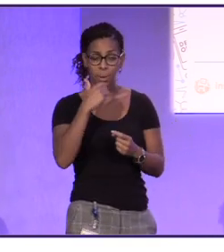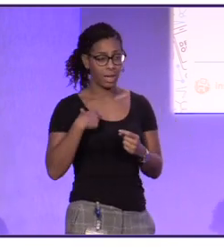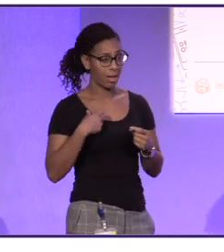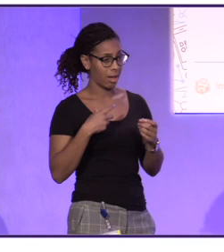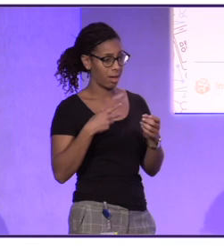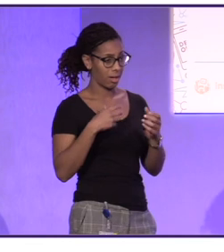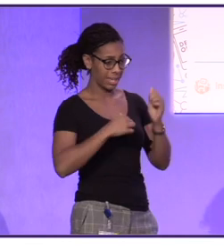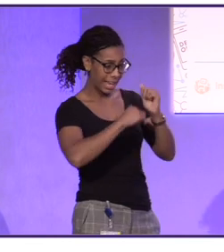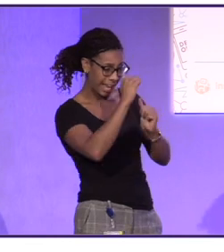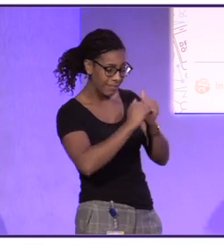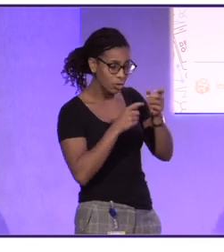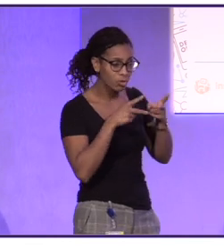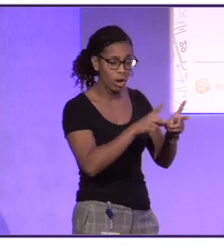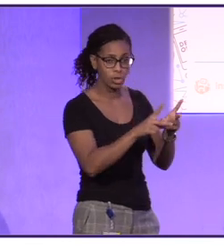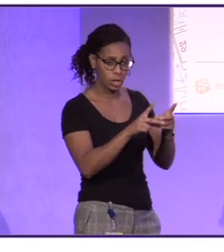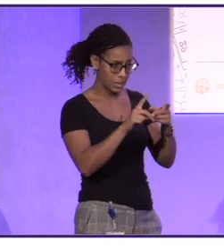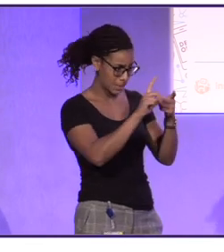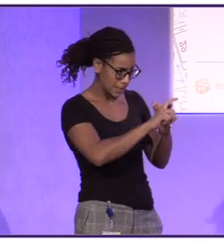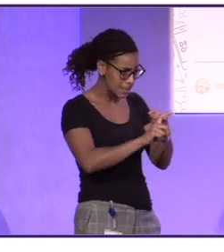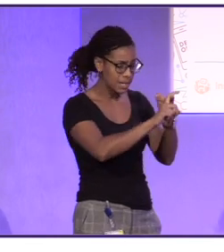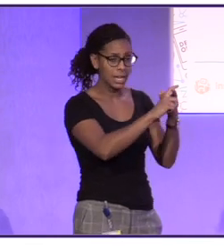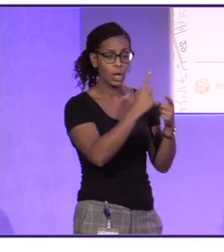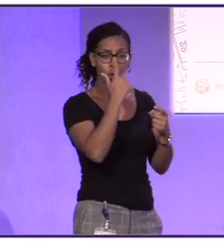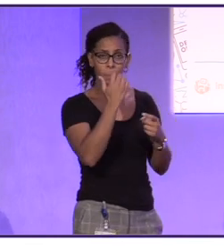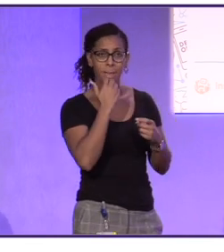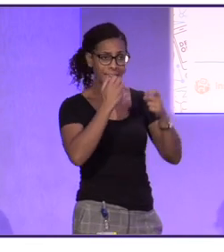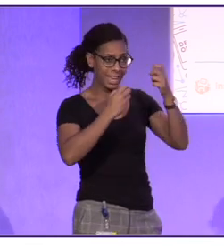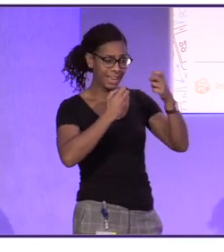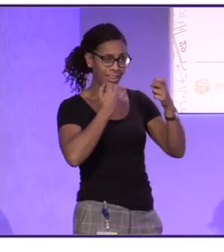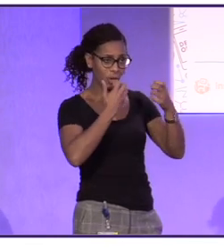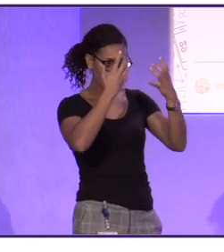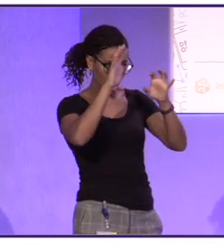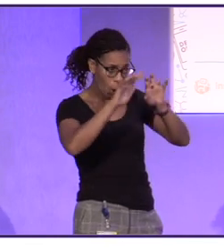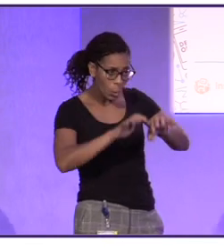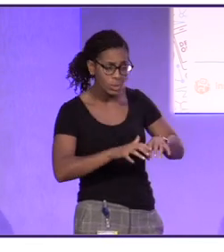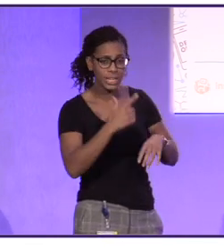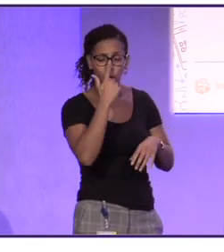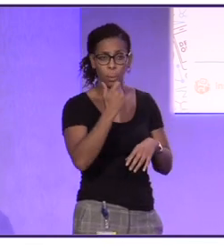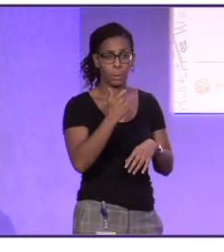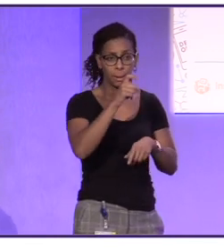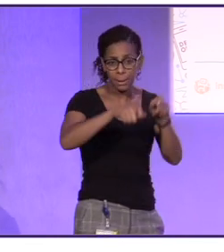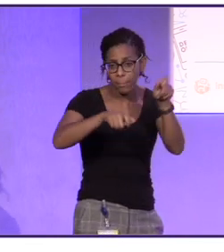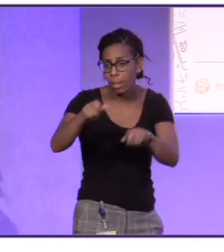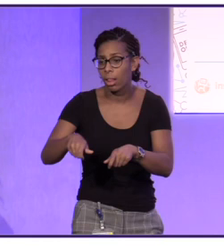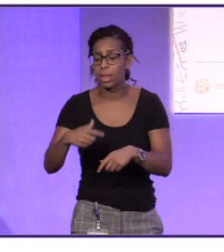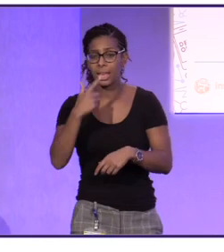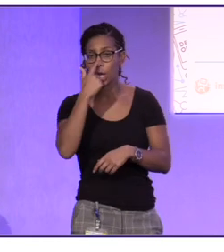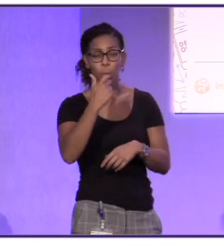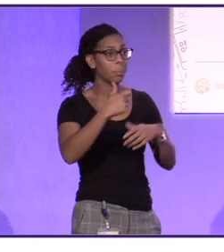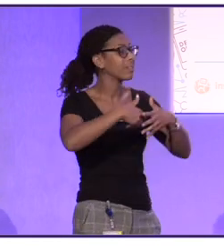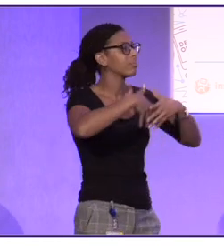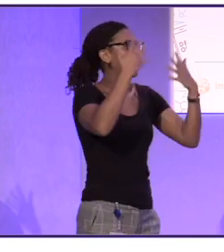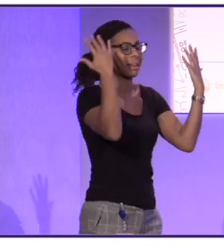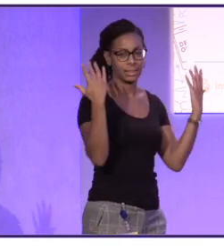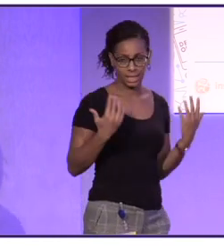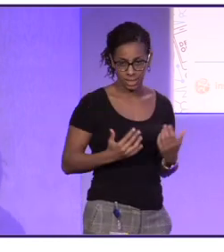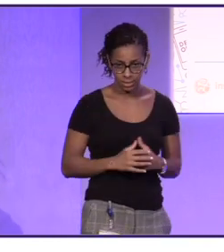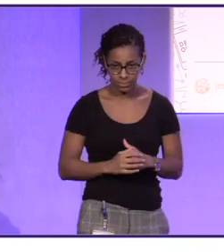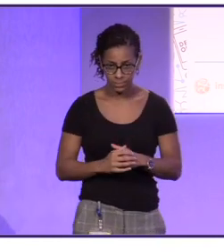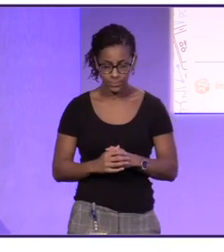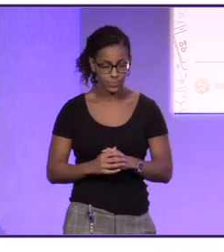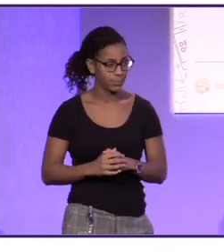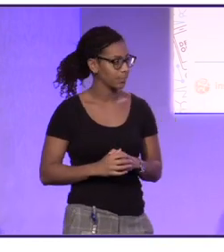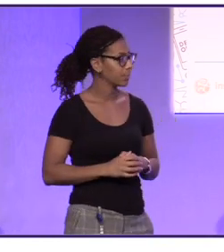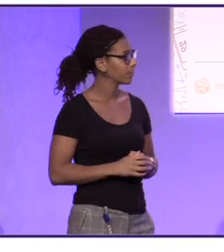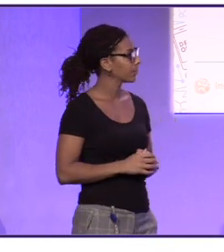can be code. It can be people. It can be whatever else there is that is tightly coupled that we didn't think of.